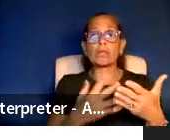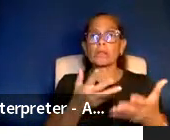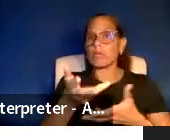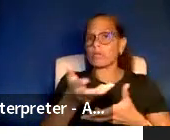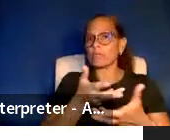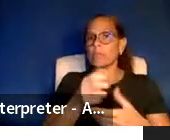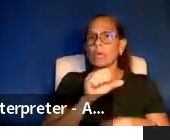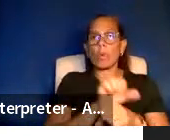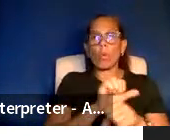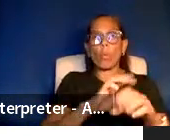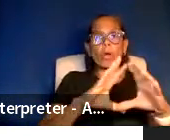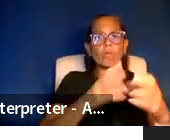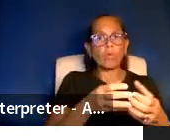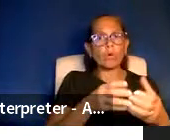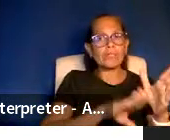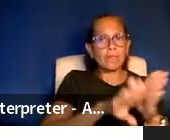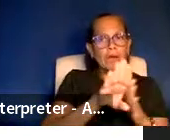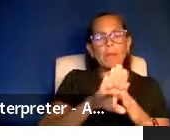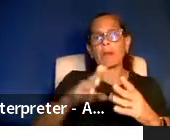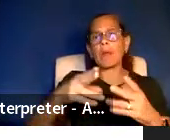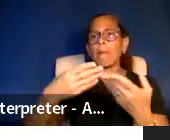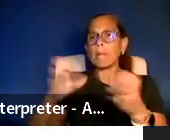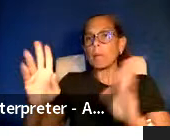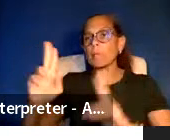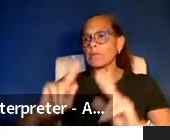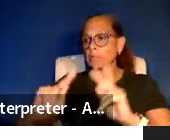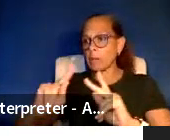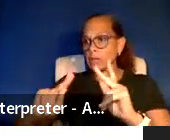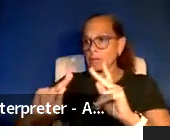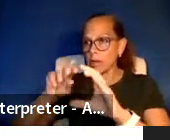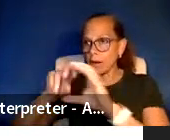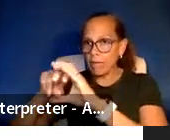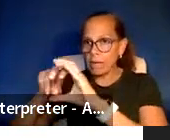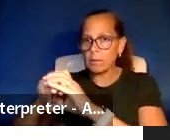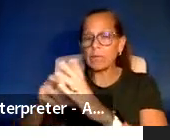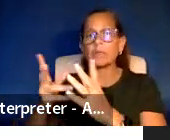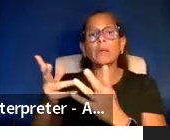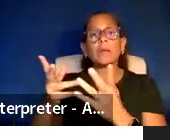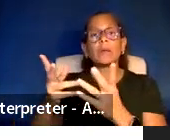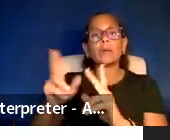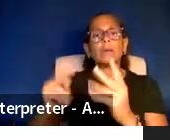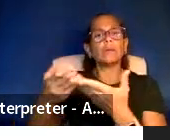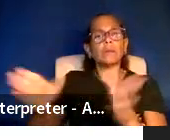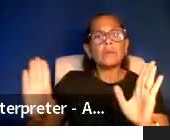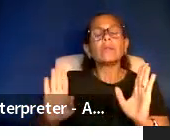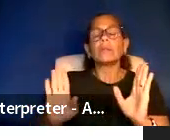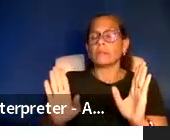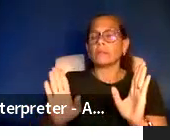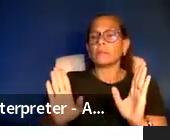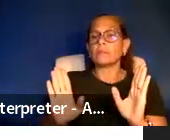around workforce development and public space investments. And of course, we'll continue our work on